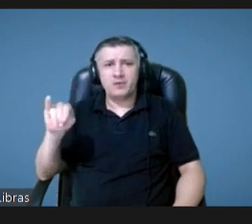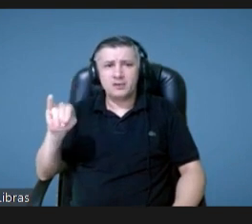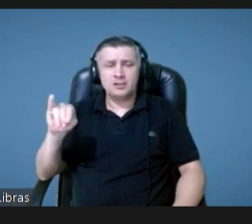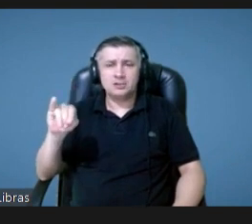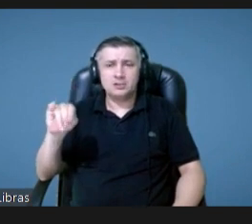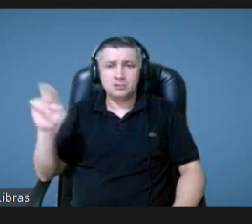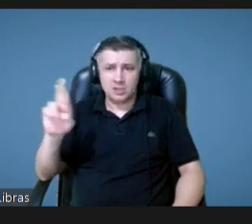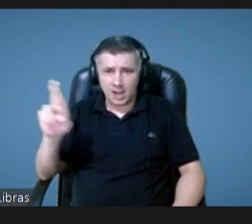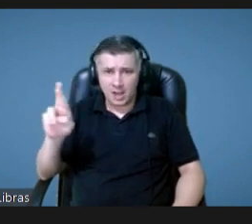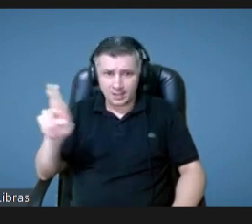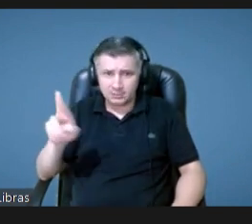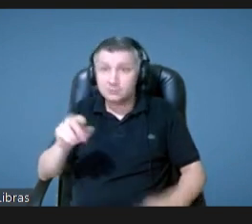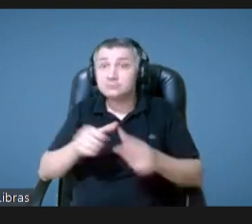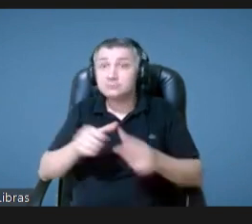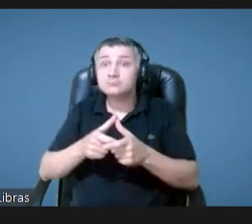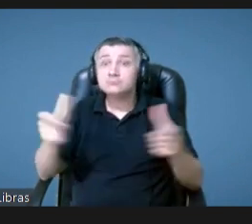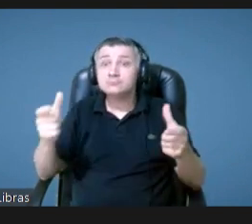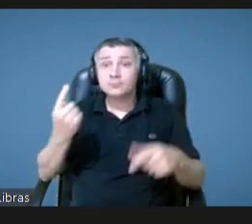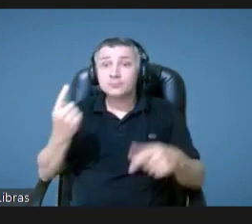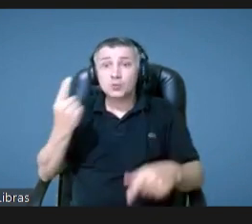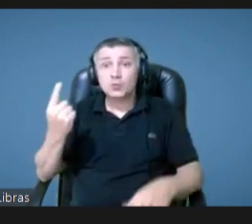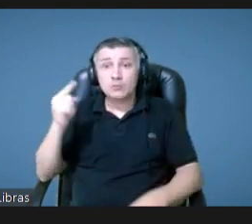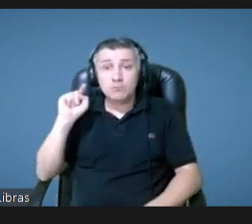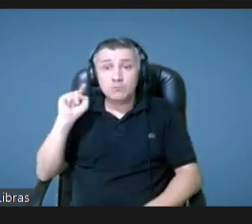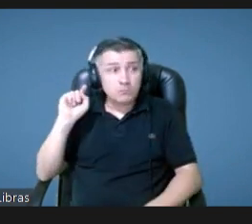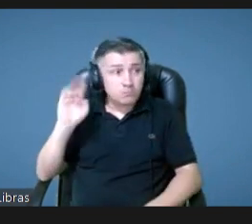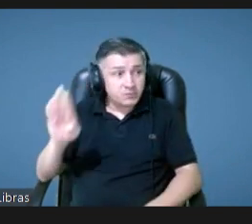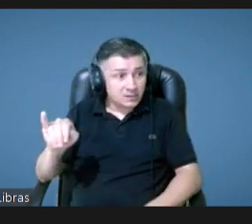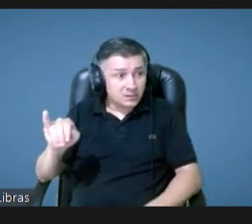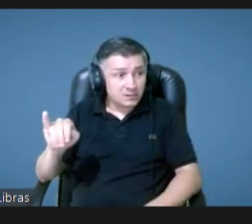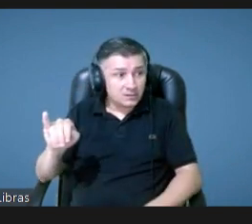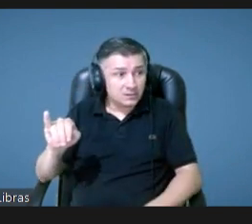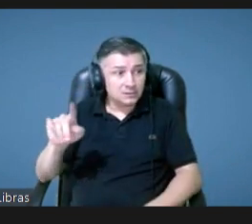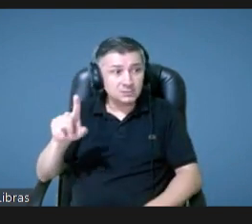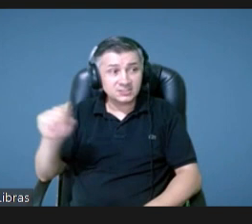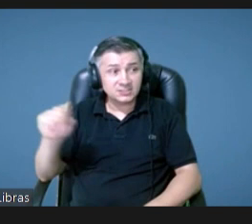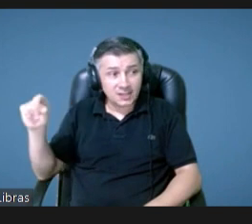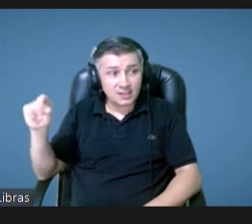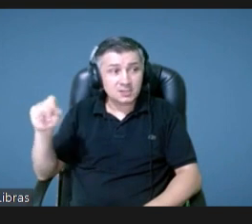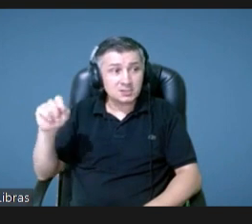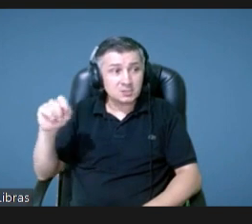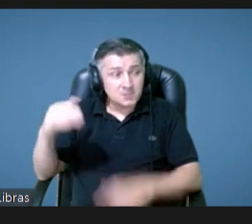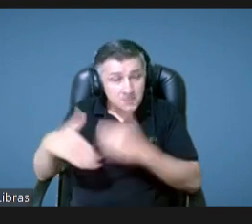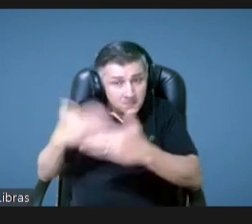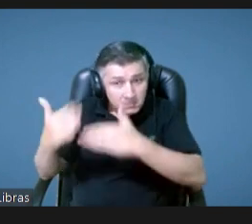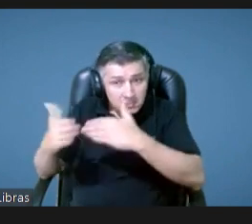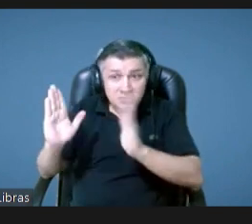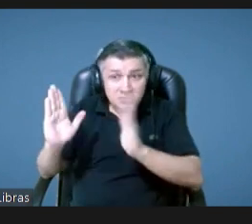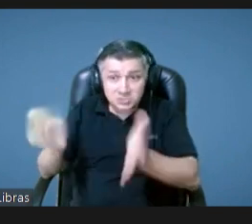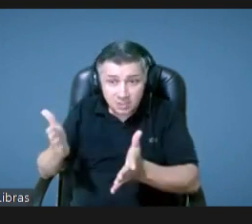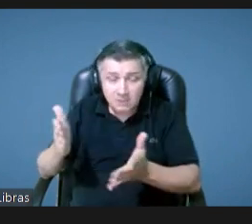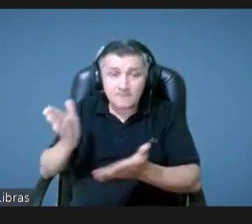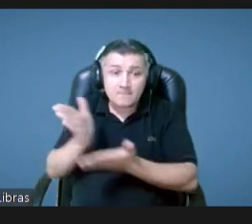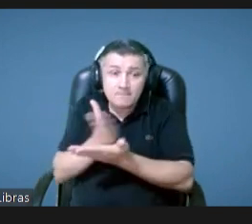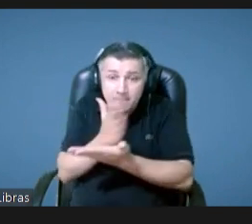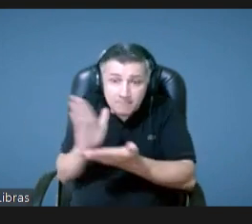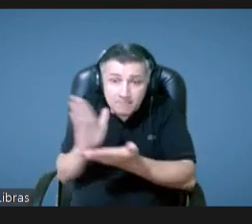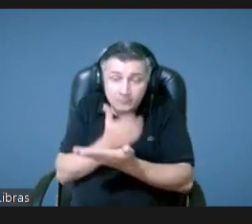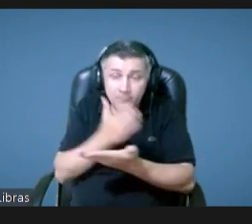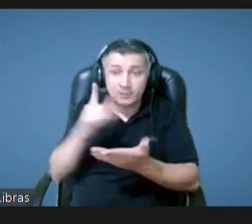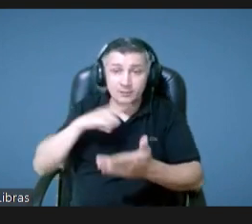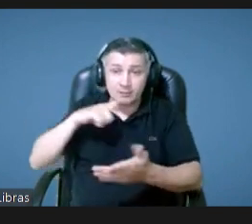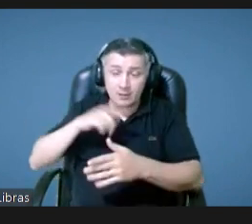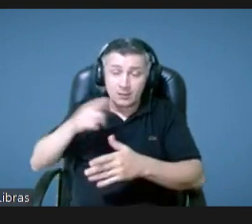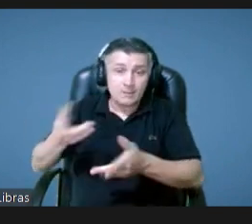1.8 billion reais, of which 1 billion and 100 has been performed, and